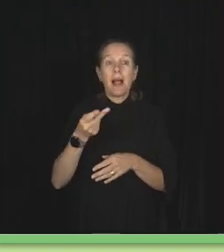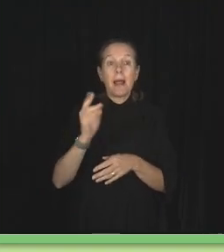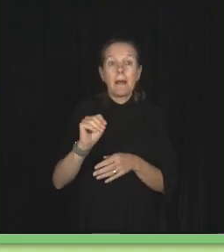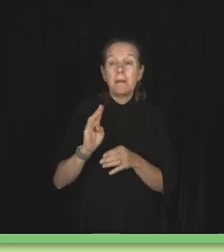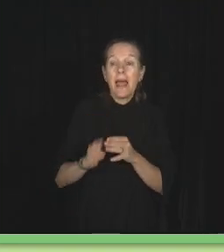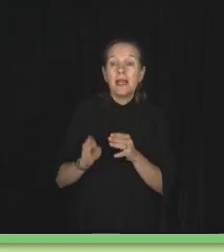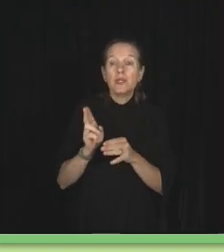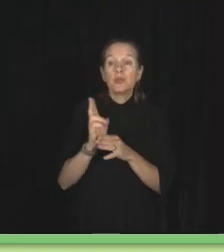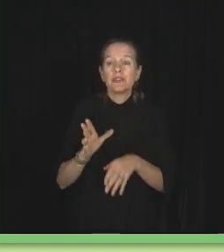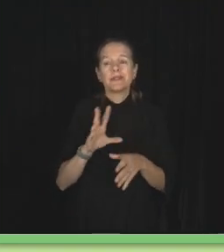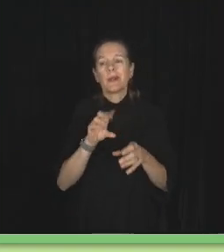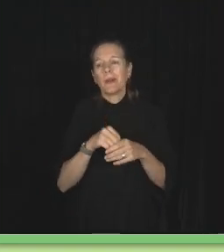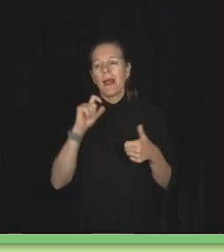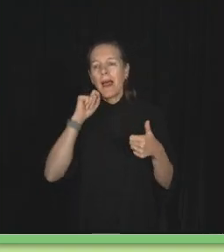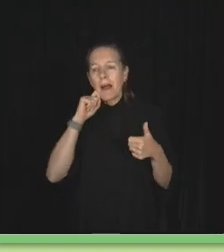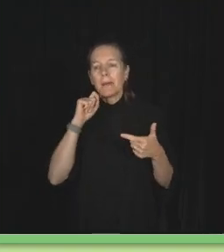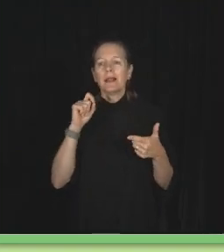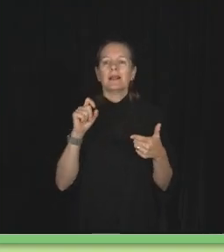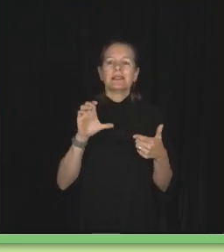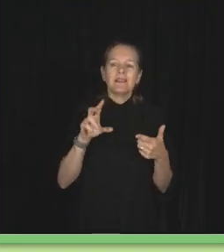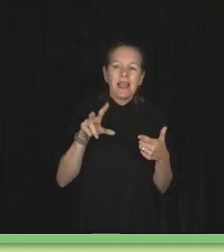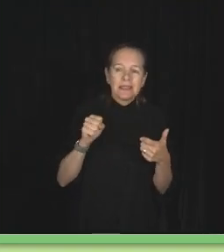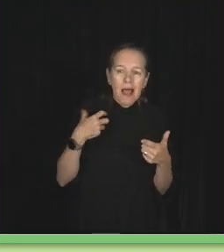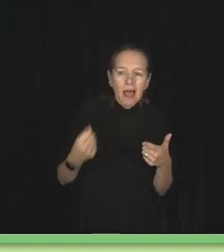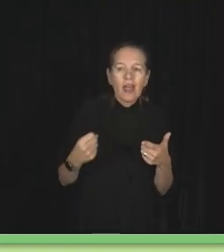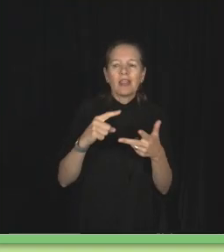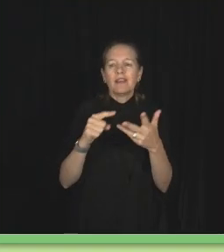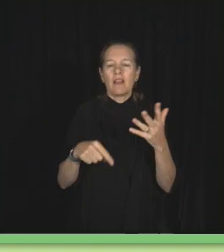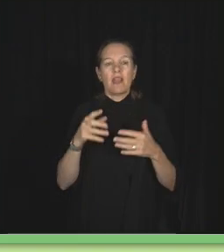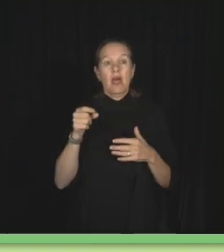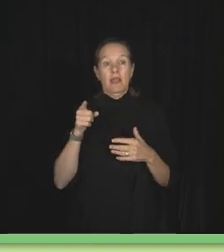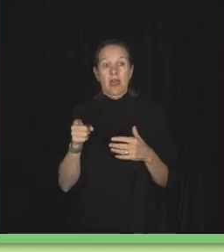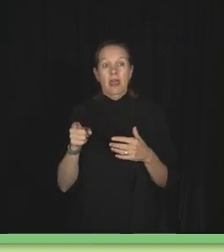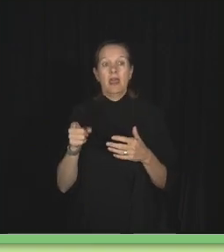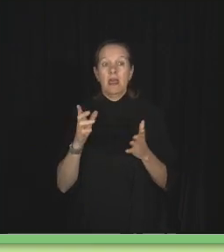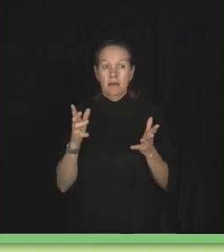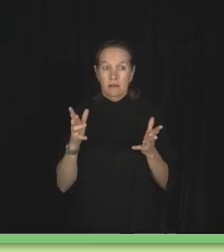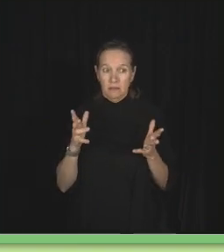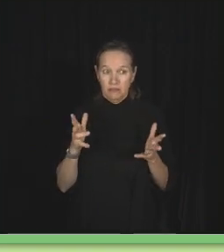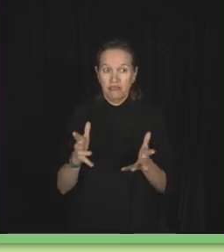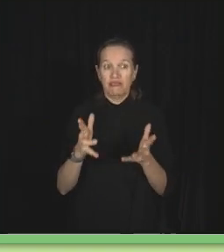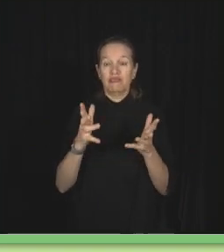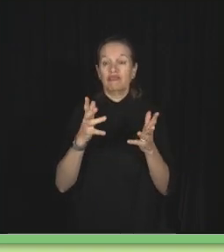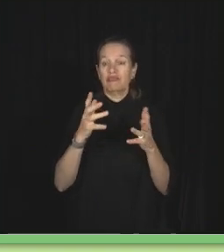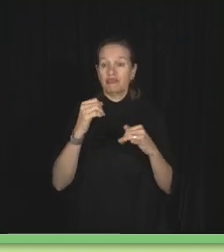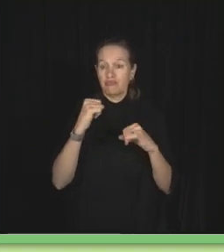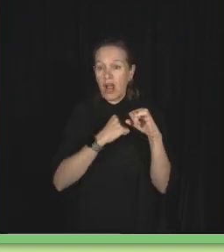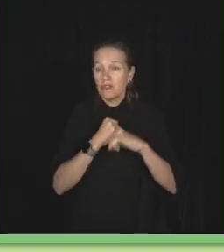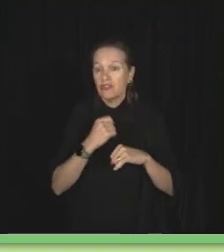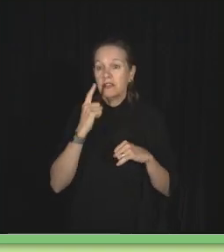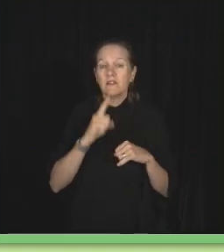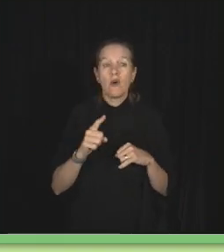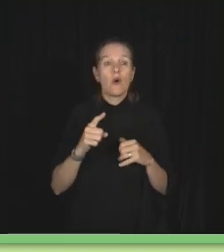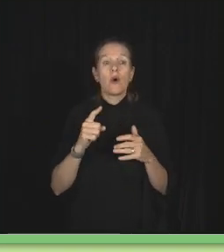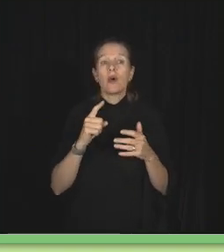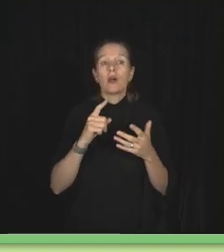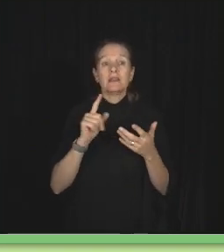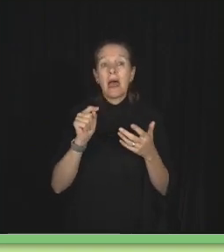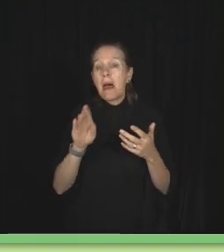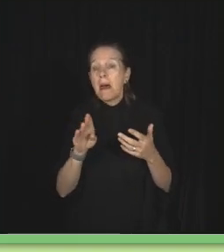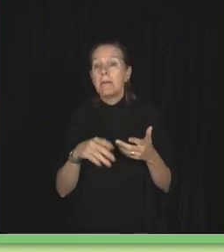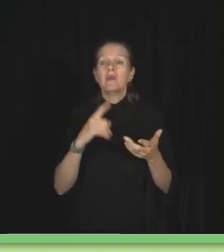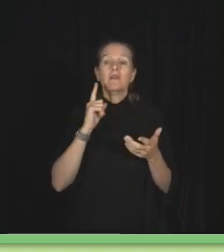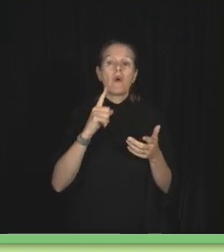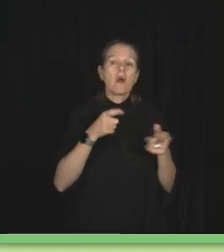which include Apple and CVS Health, they help drive the strategy for our tab and on the governing board and make